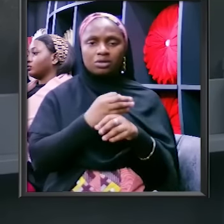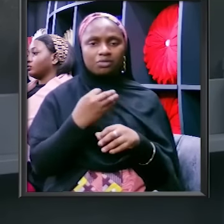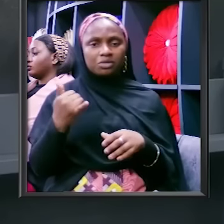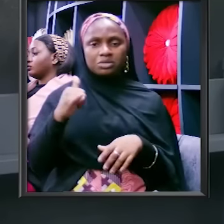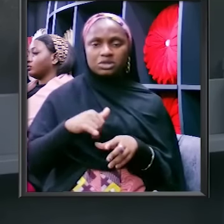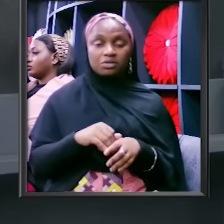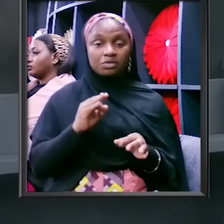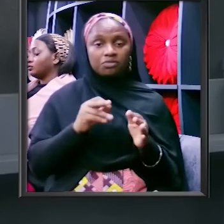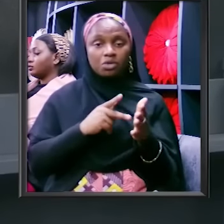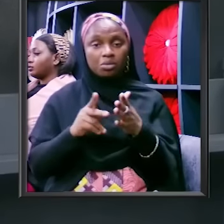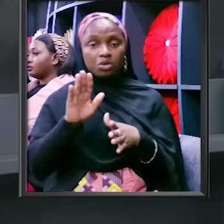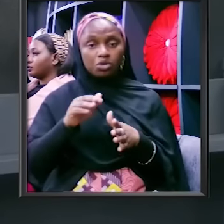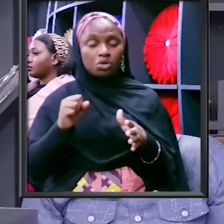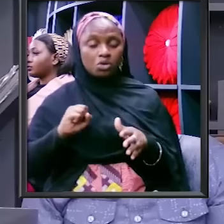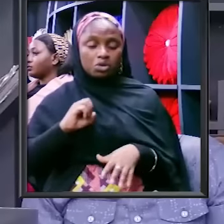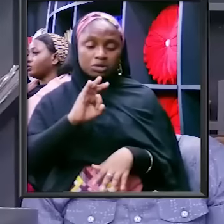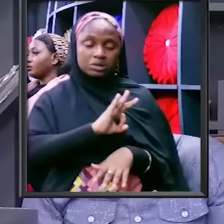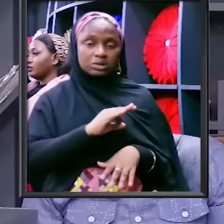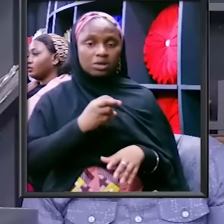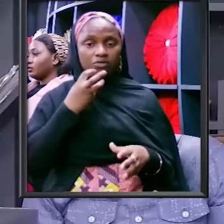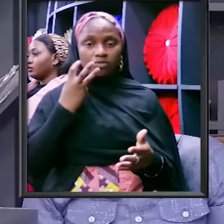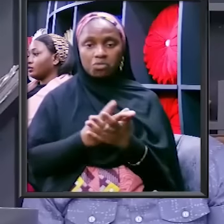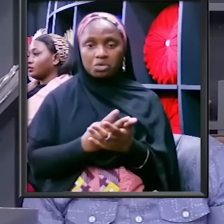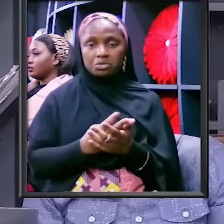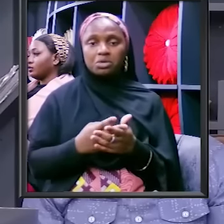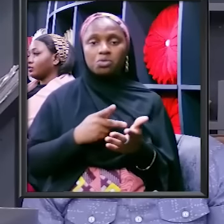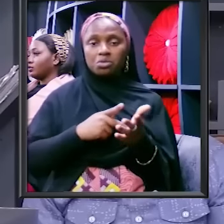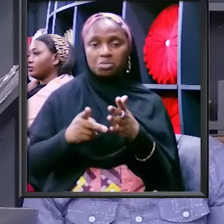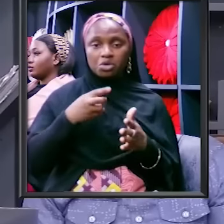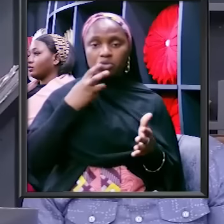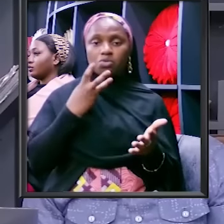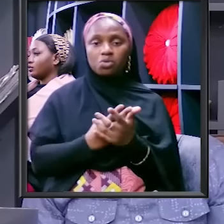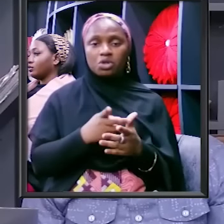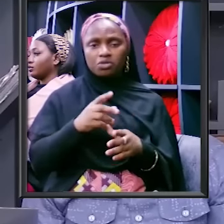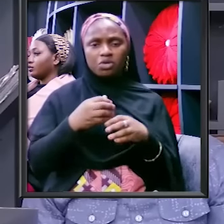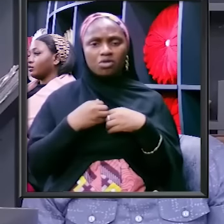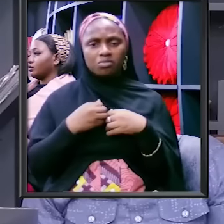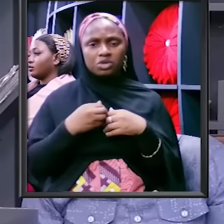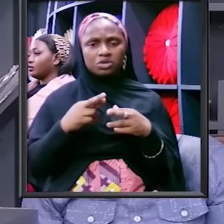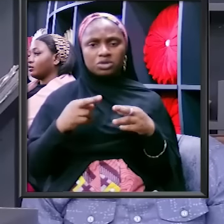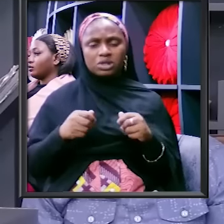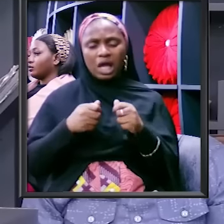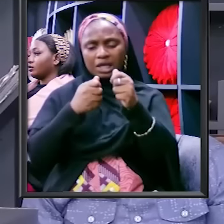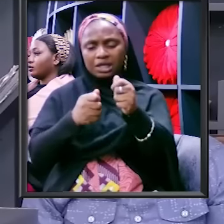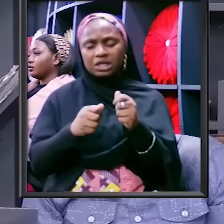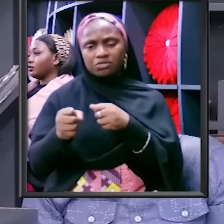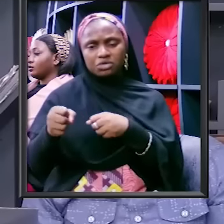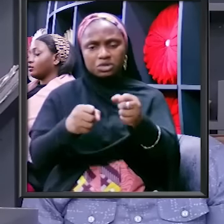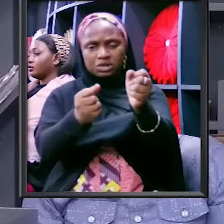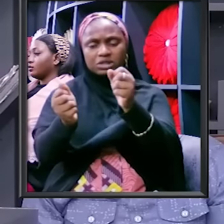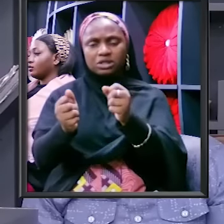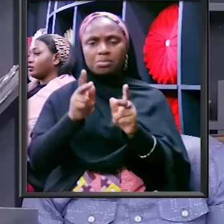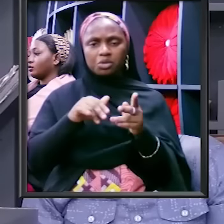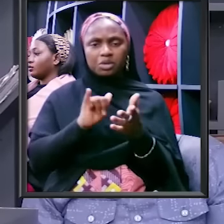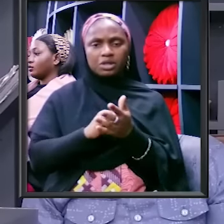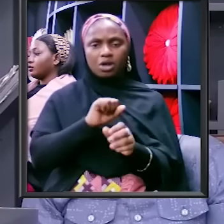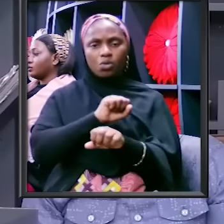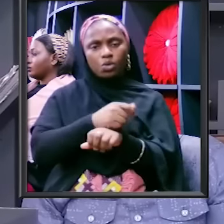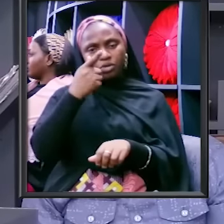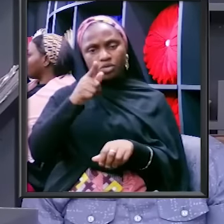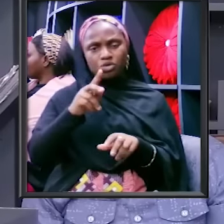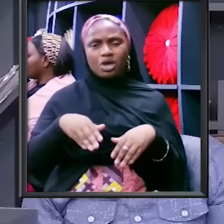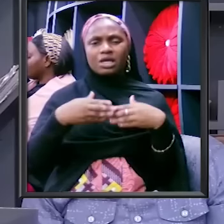your staff well, the person go serve you well. If you they get this reward system, where be say the people where they work for you, you